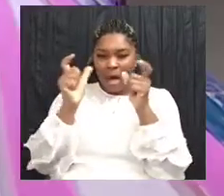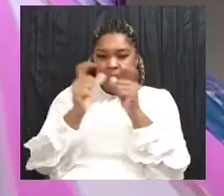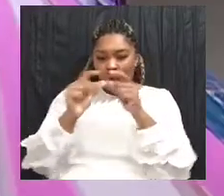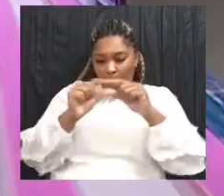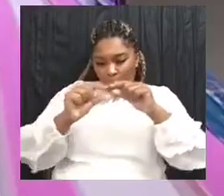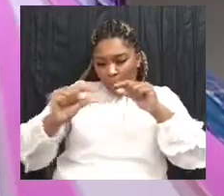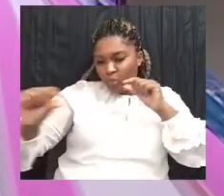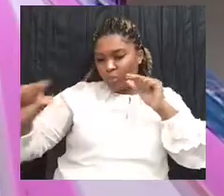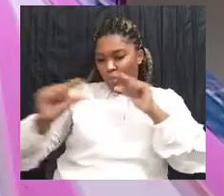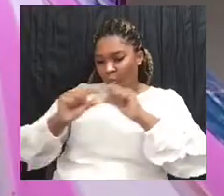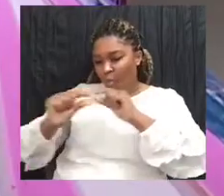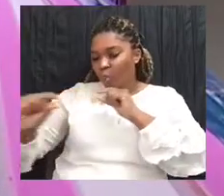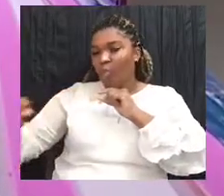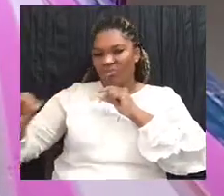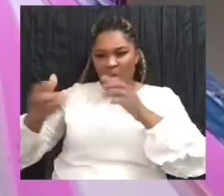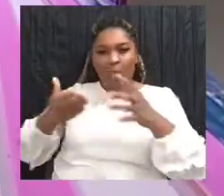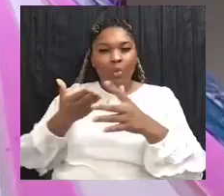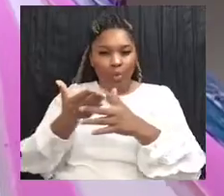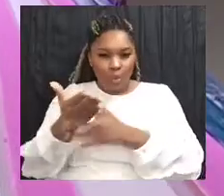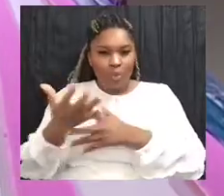the extruders.